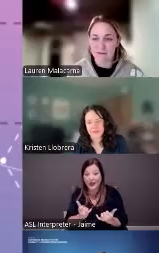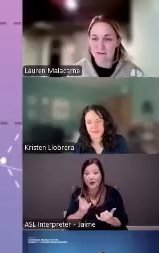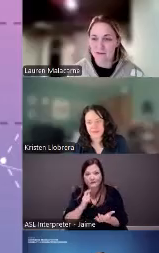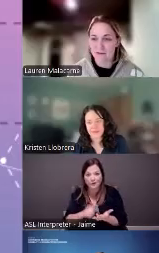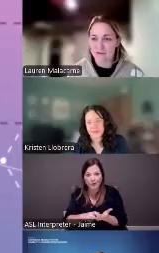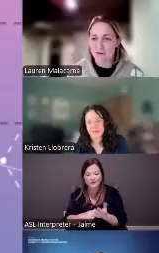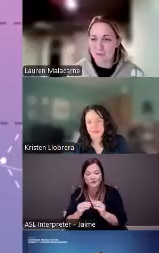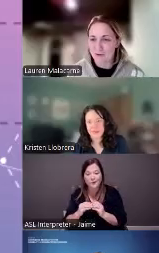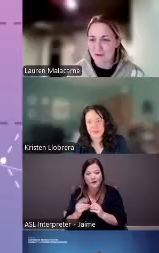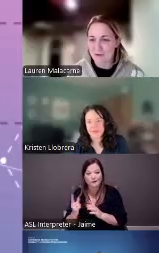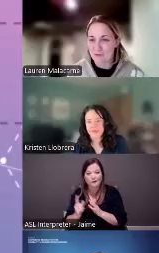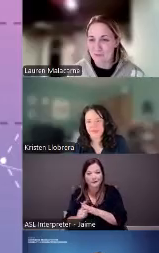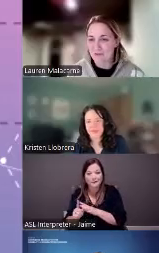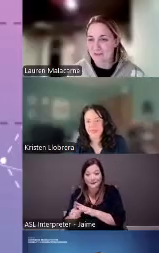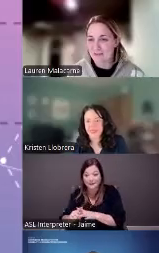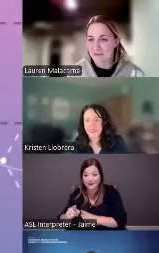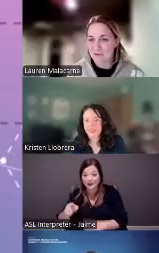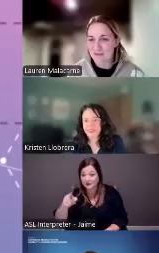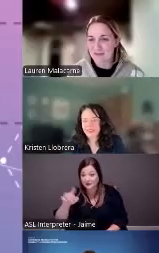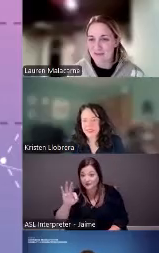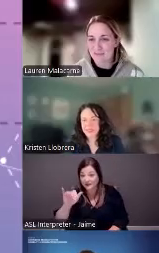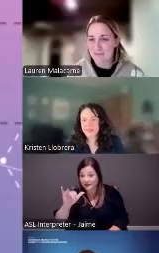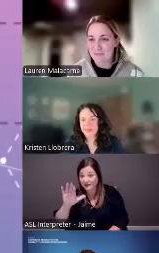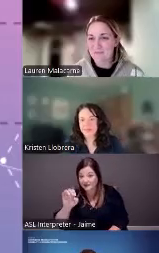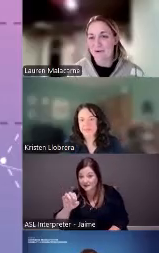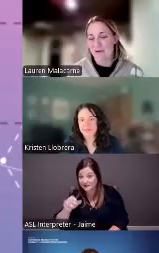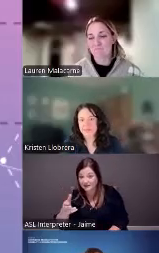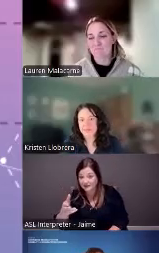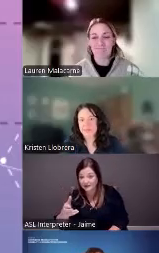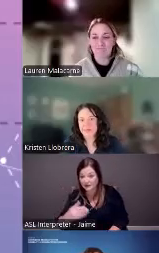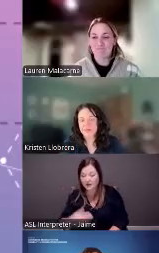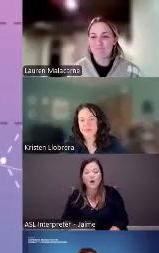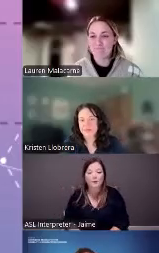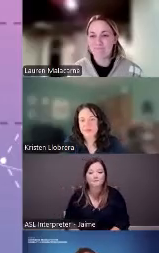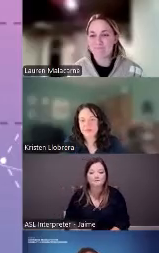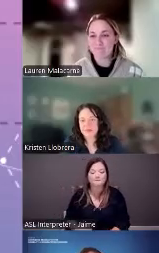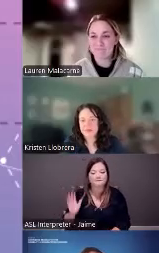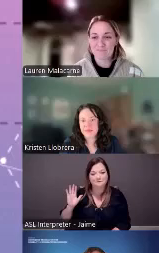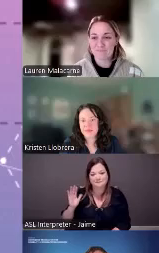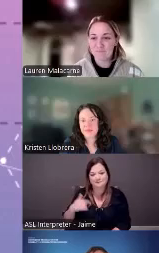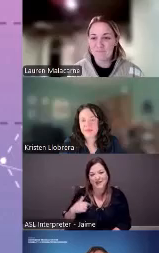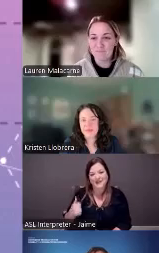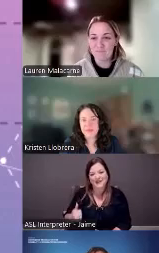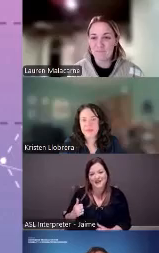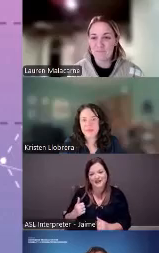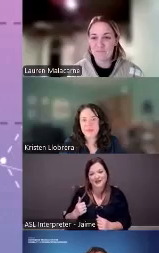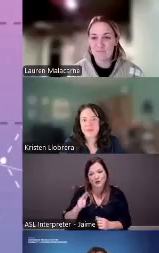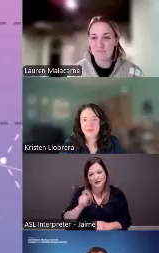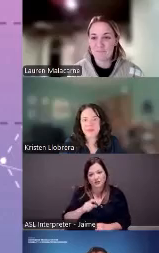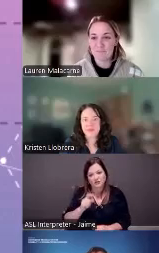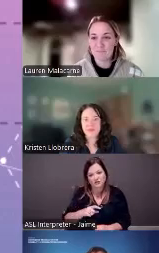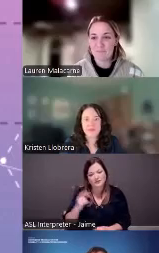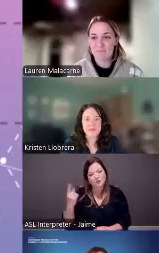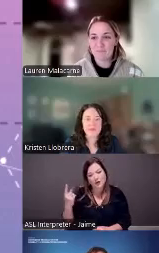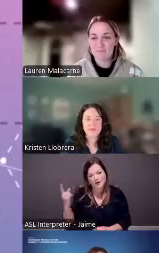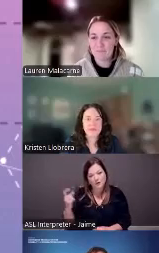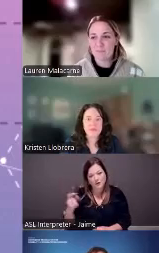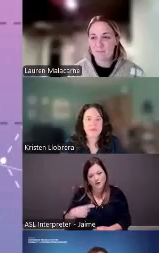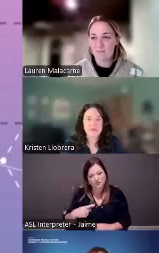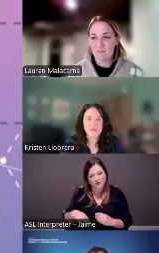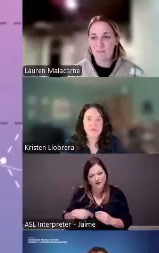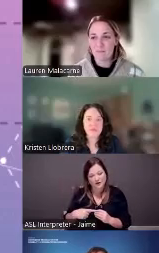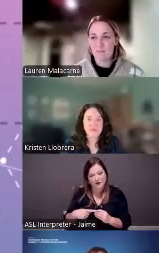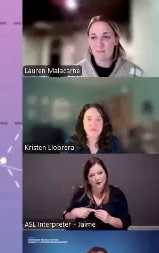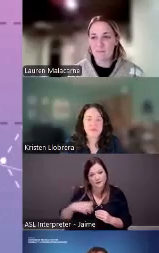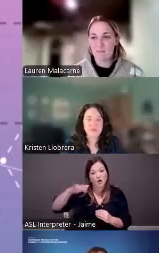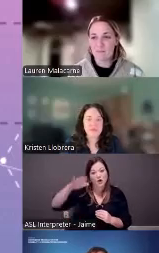I don't know, Felicia, are you going to moderate, or do you want me to just answer them as I see them? Okay. Nope, I can share some questions. We had a question up further